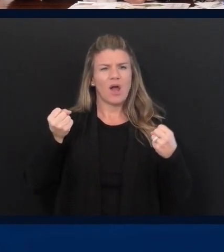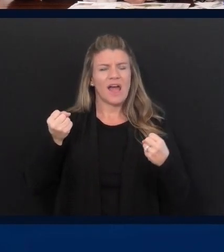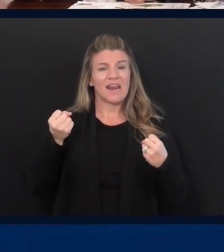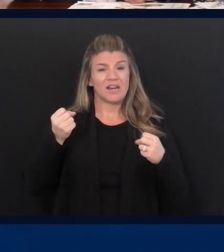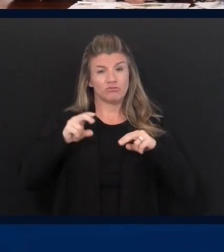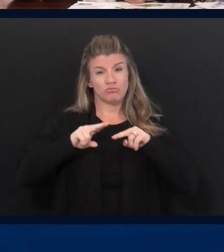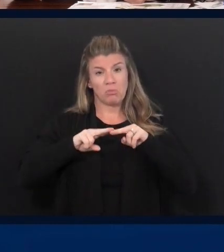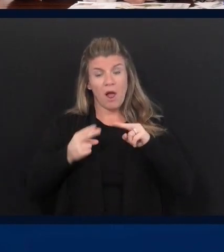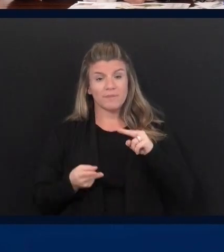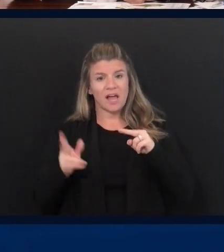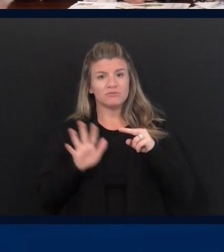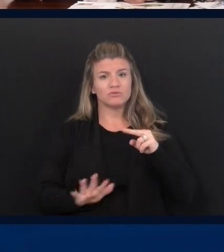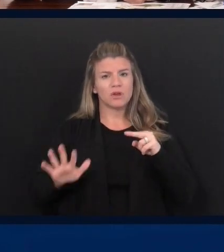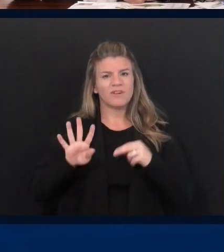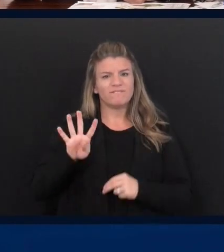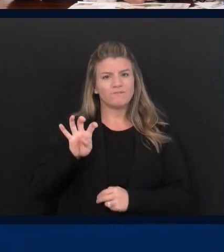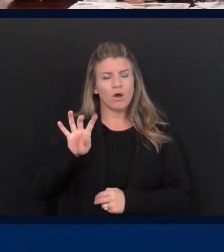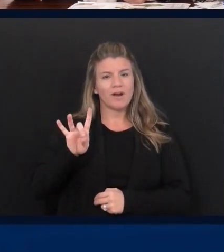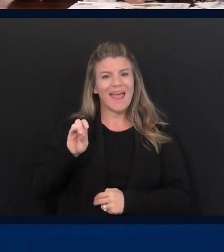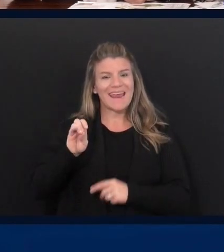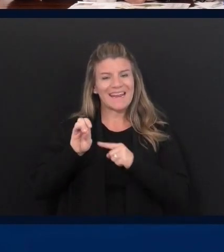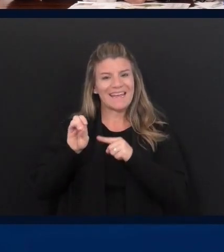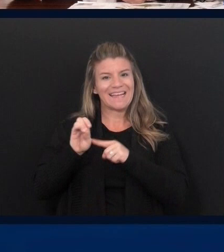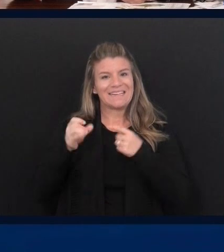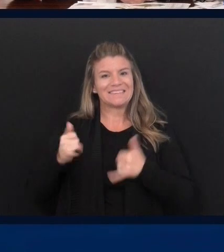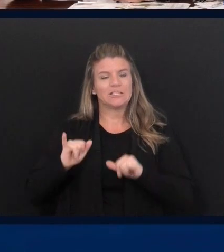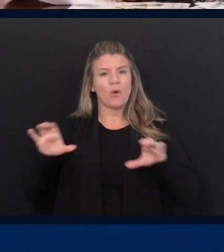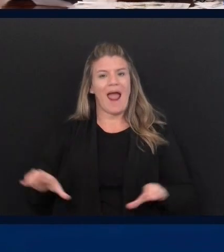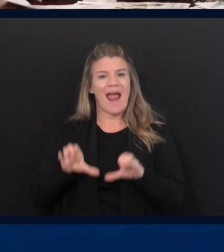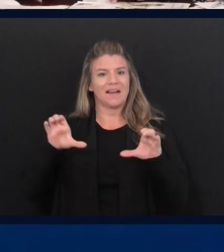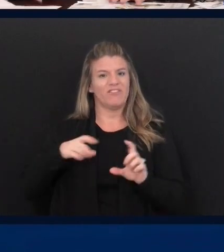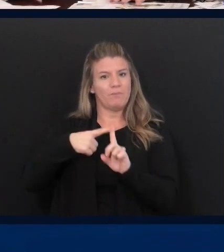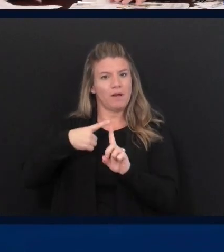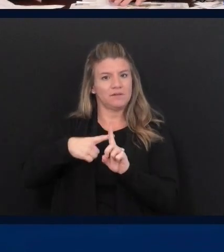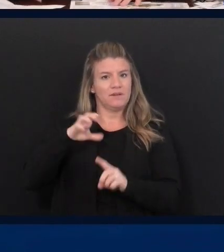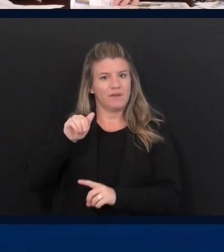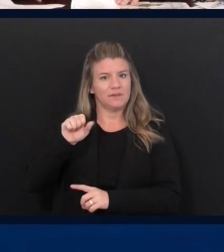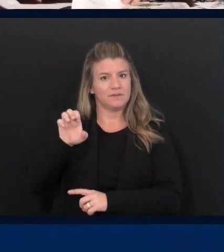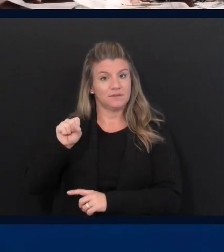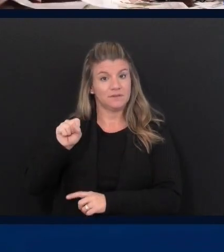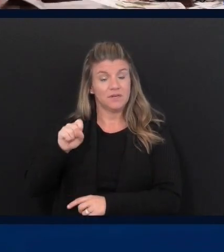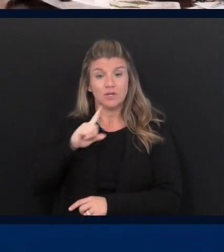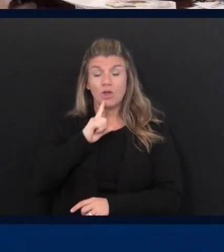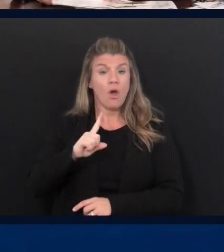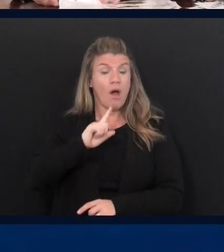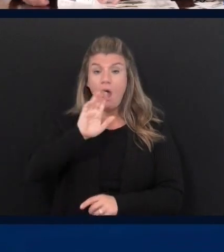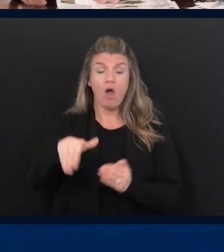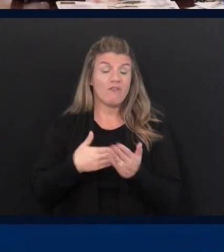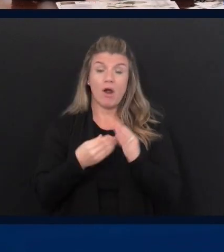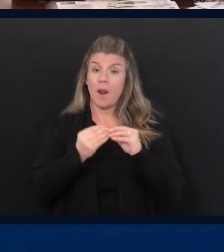somewhere around 480 that are still active. So all that's working and all that's moving in the